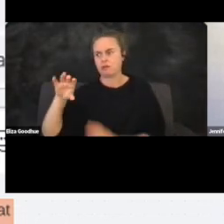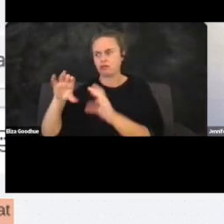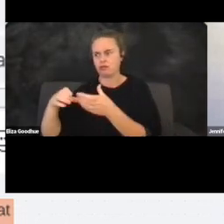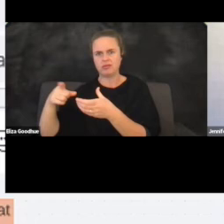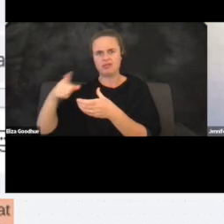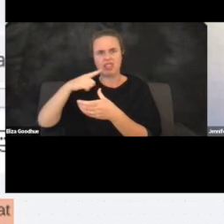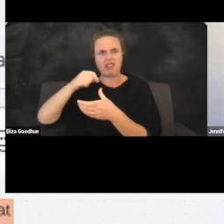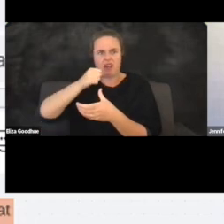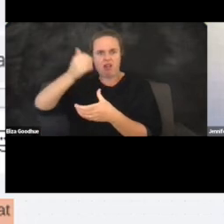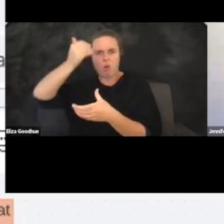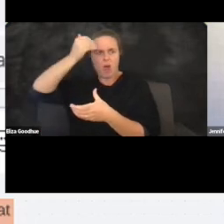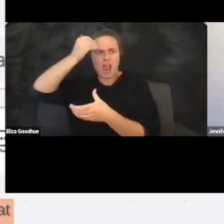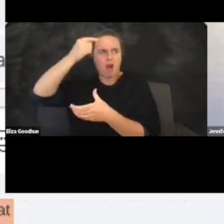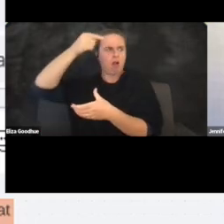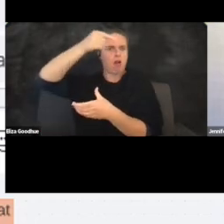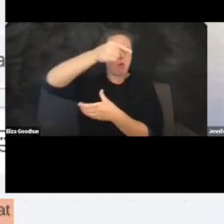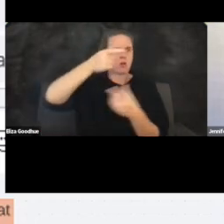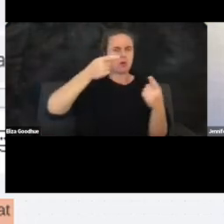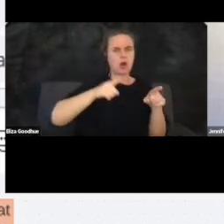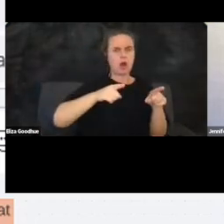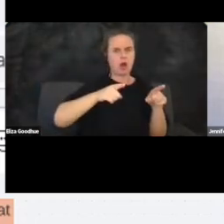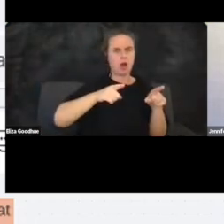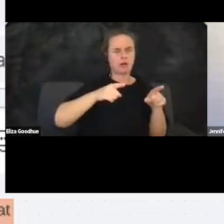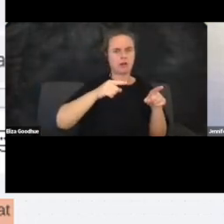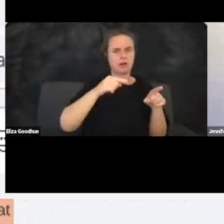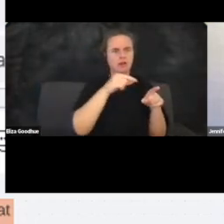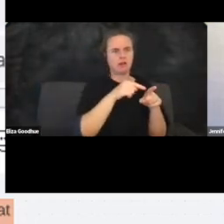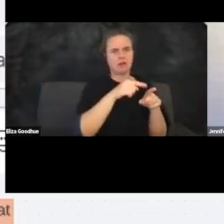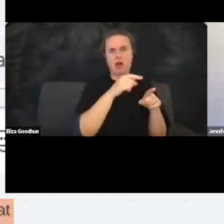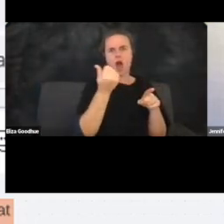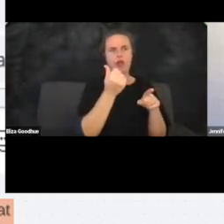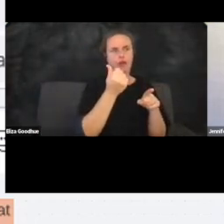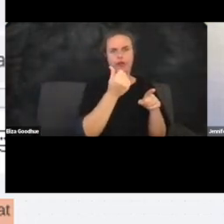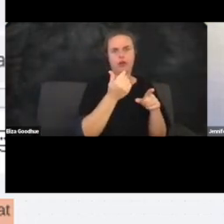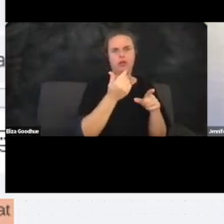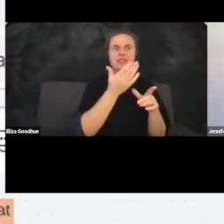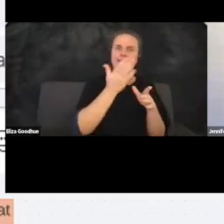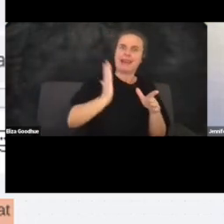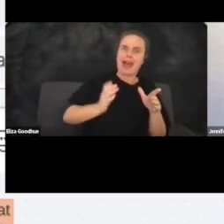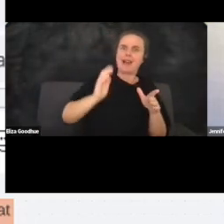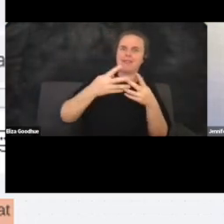segment of the treatment or prevention side of the fence offers. And